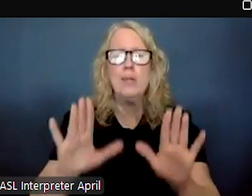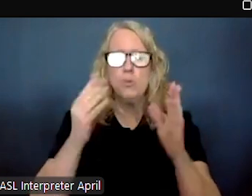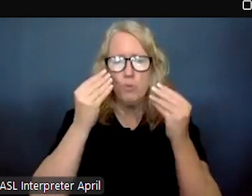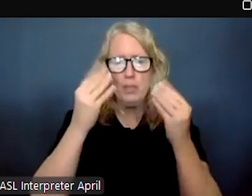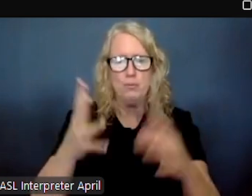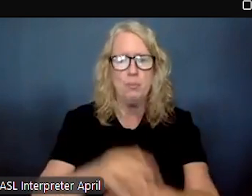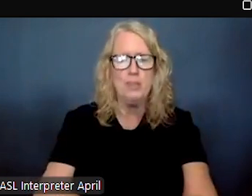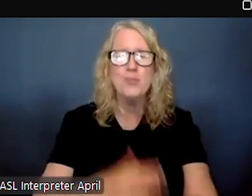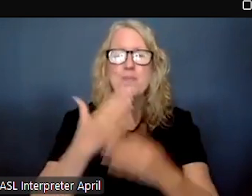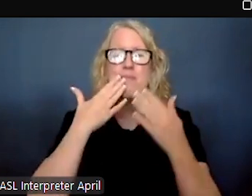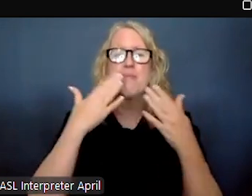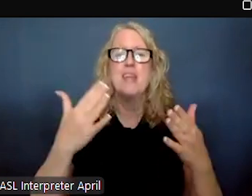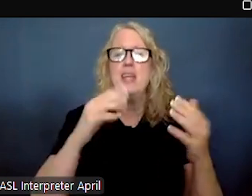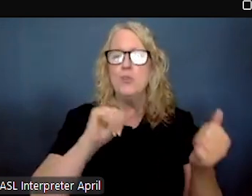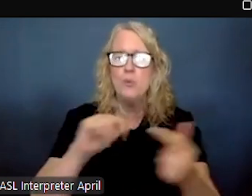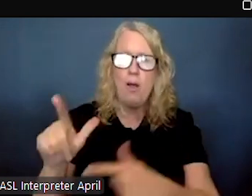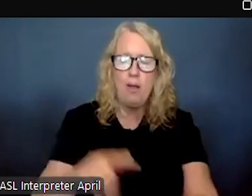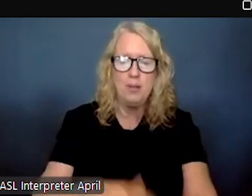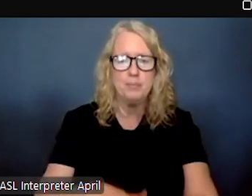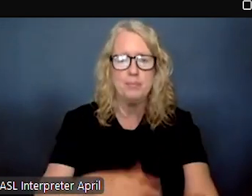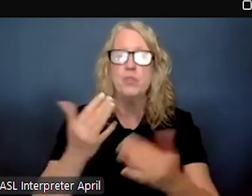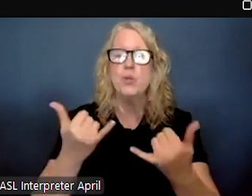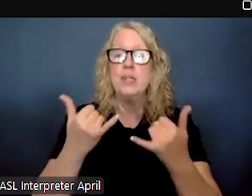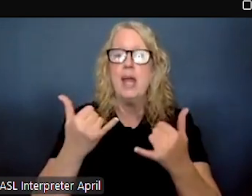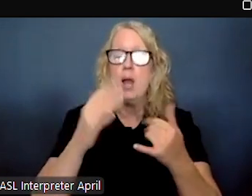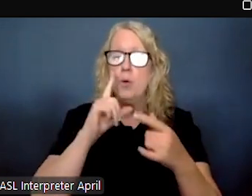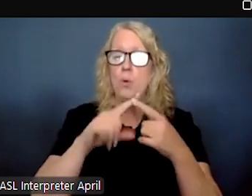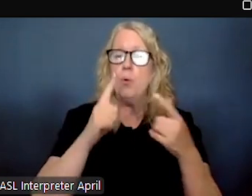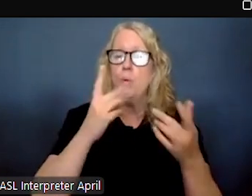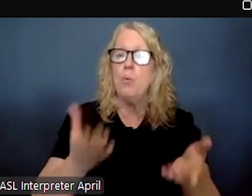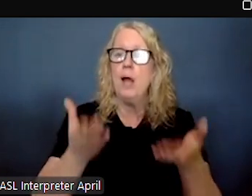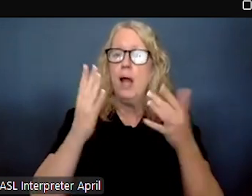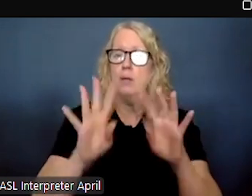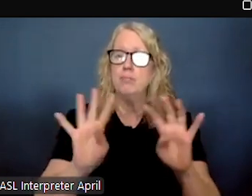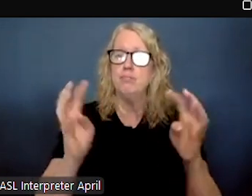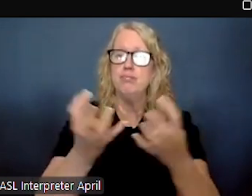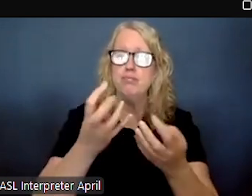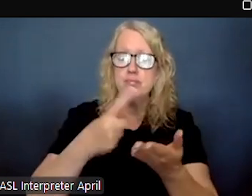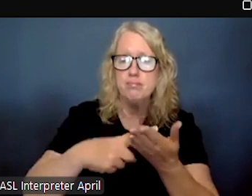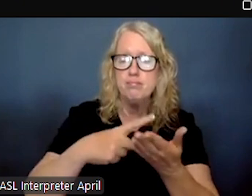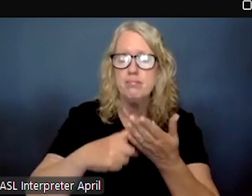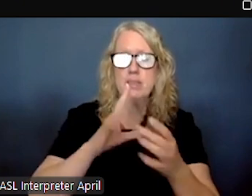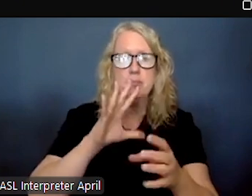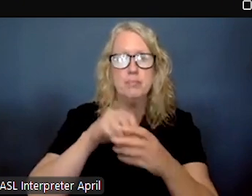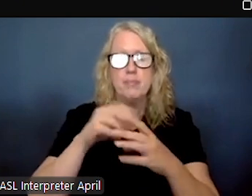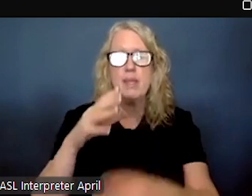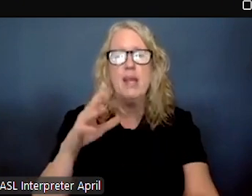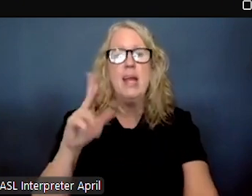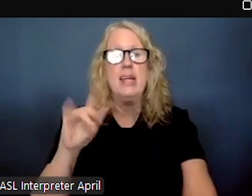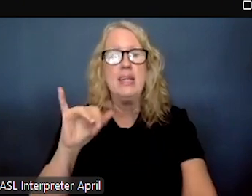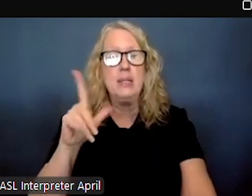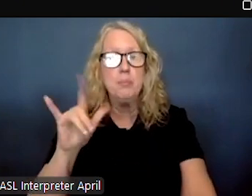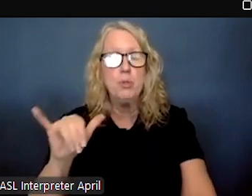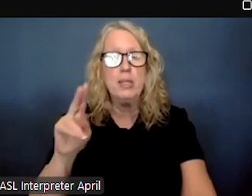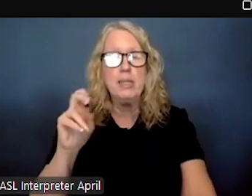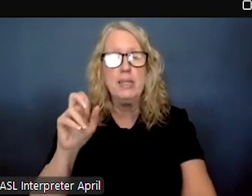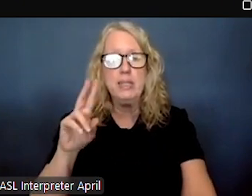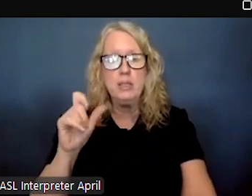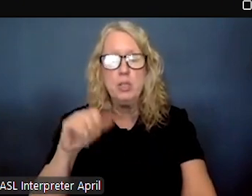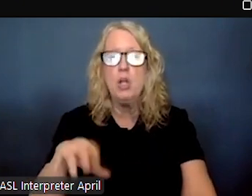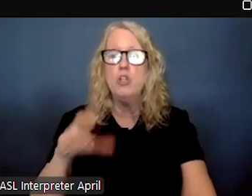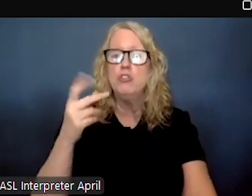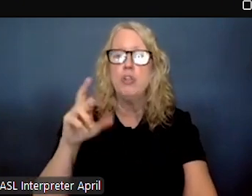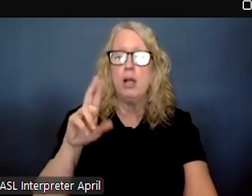So thank you all. Let's bring up the roundtable participants. Kimberly Nordstrom, Dr.